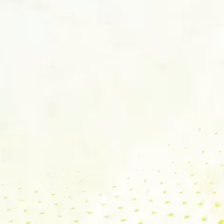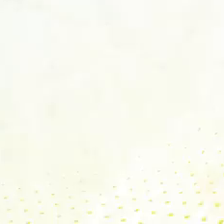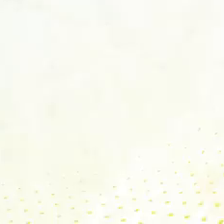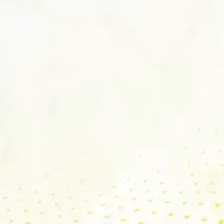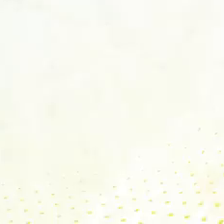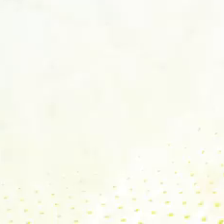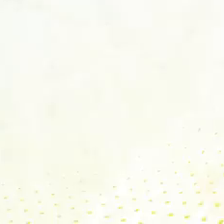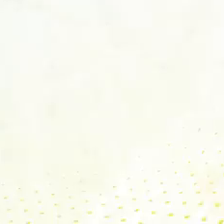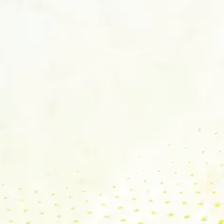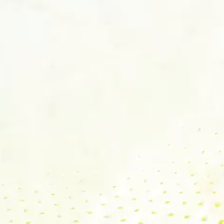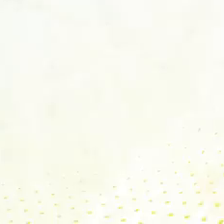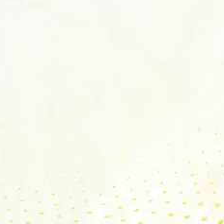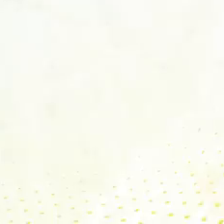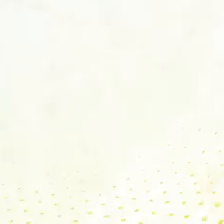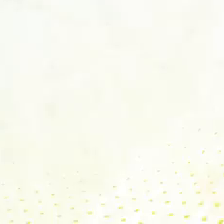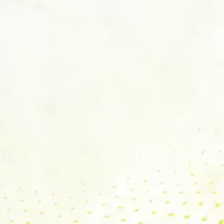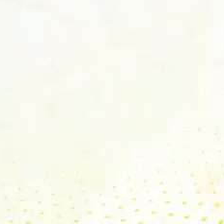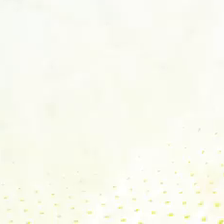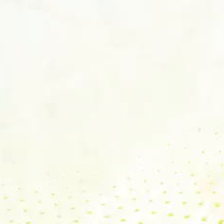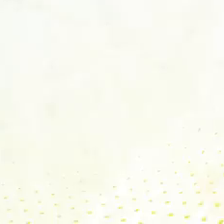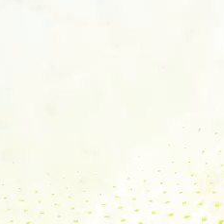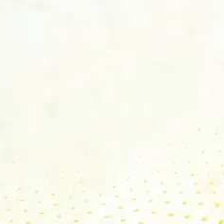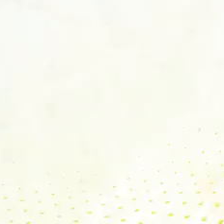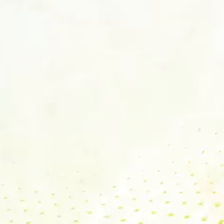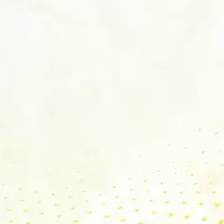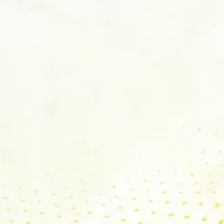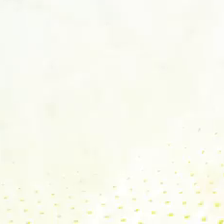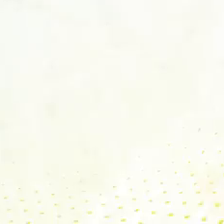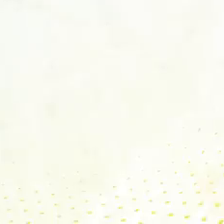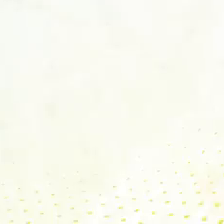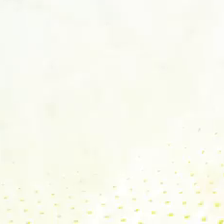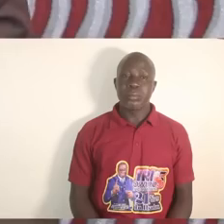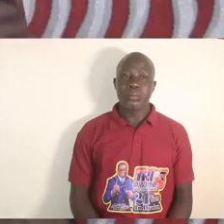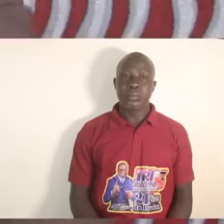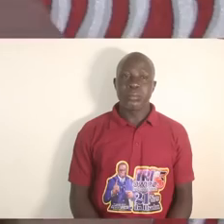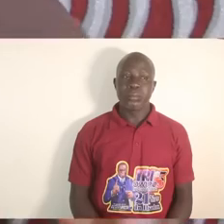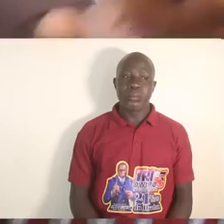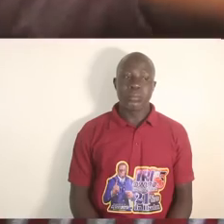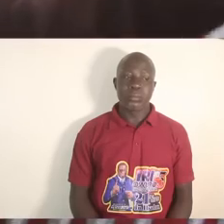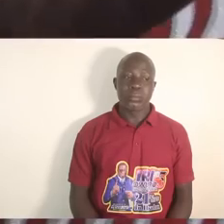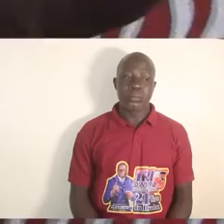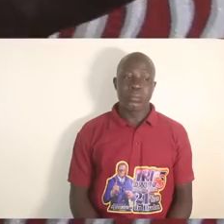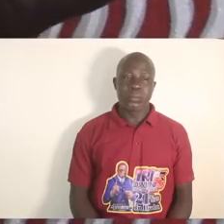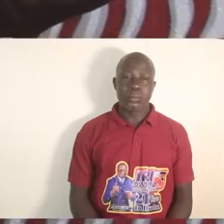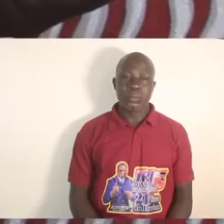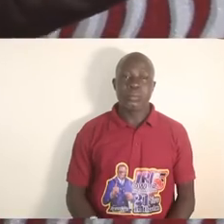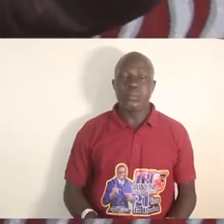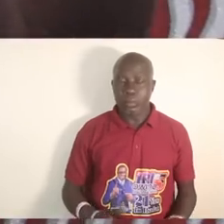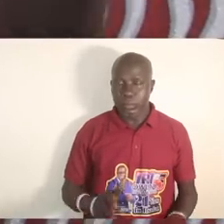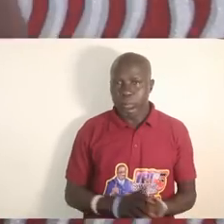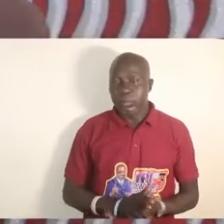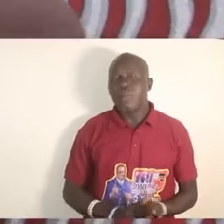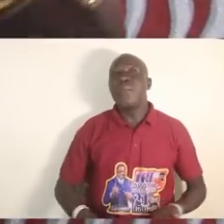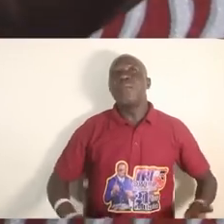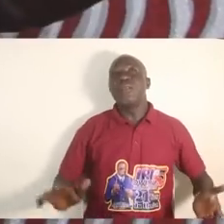lero nibi ti mi o ti lero ona ti si o e se o hey gbe mi soke